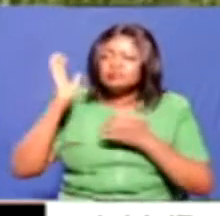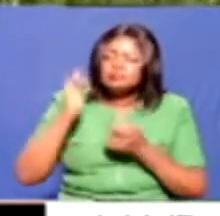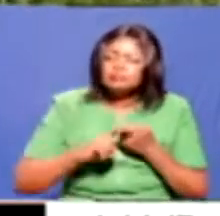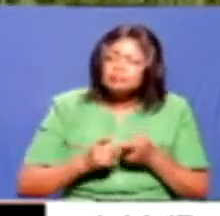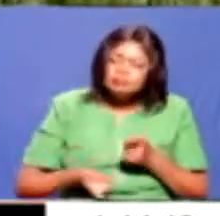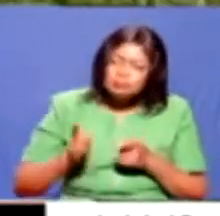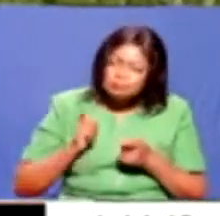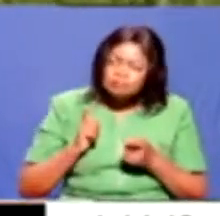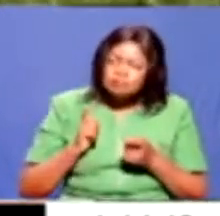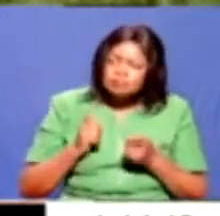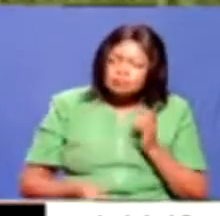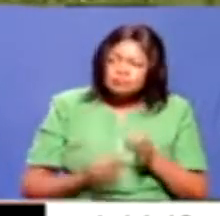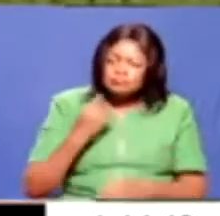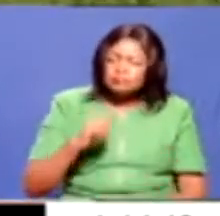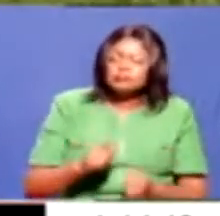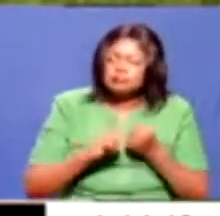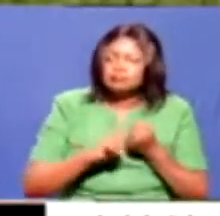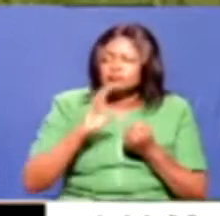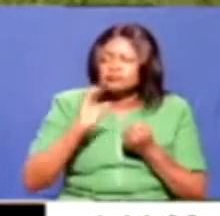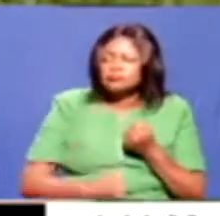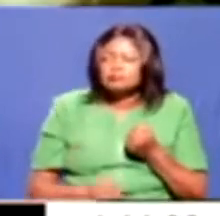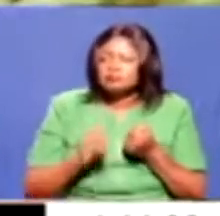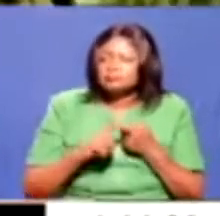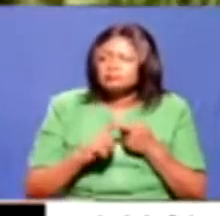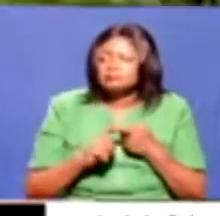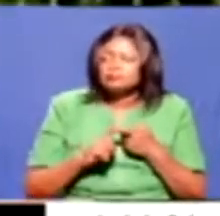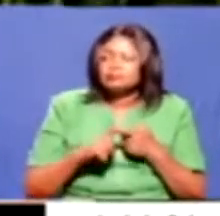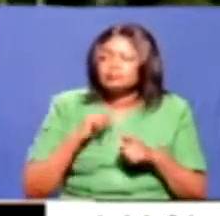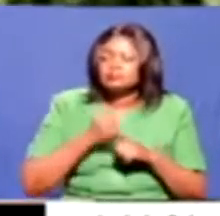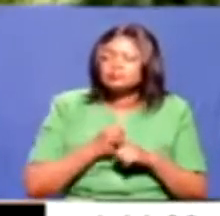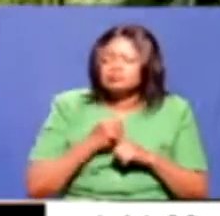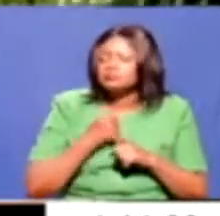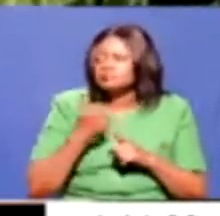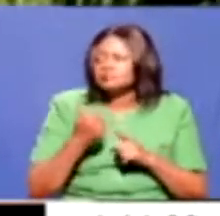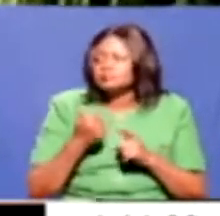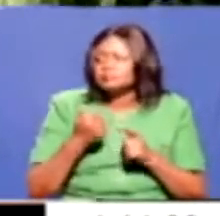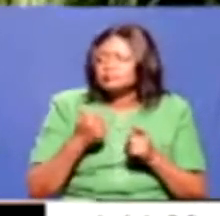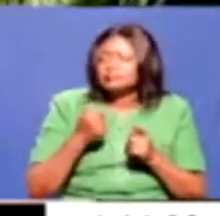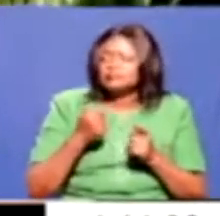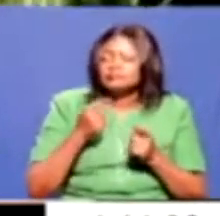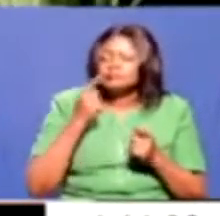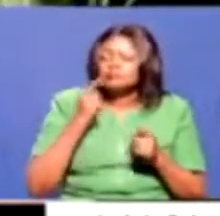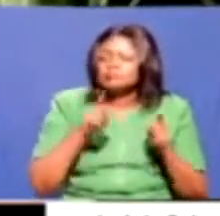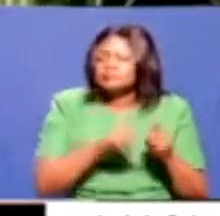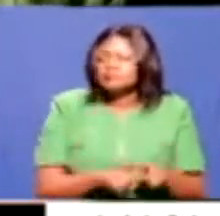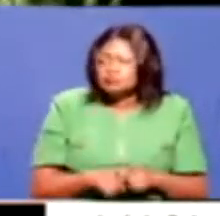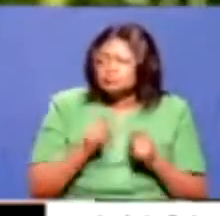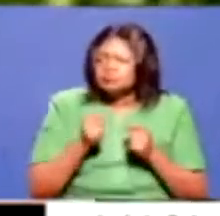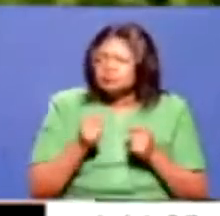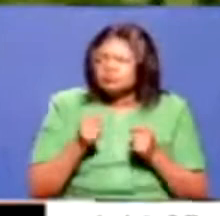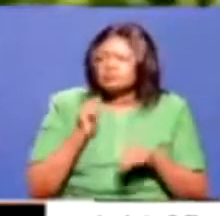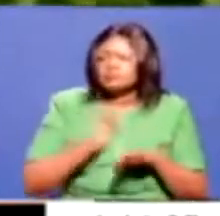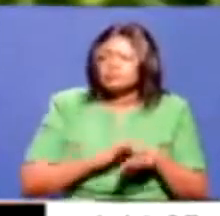wheat production by 1.6% to 5.2 million metric tons this marketing year as favorable weather combines